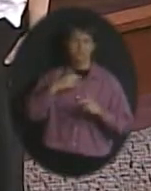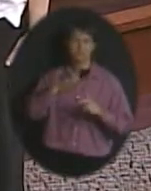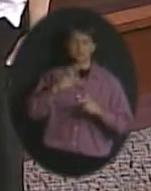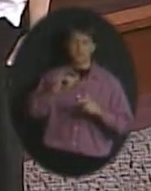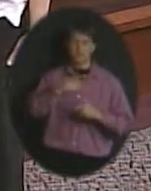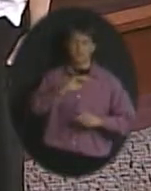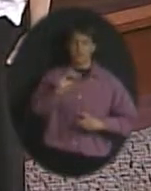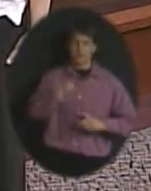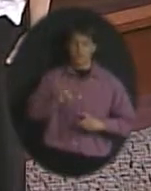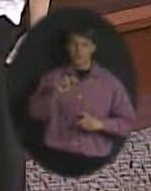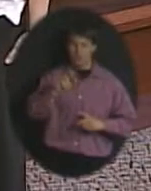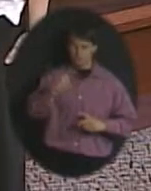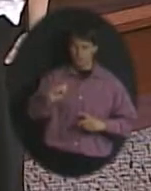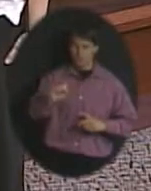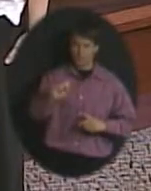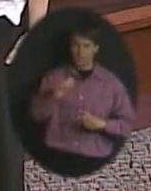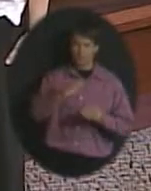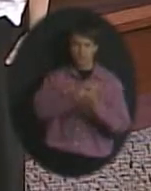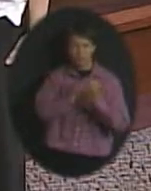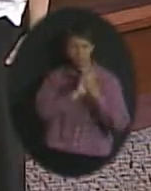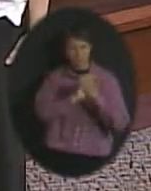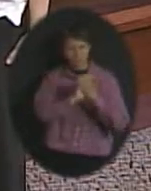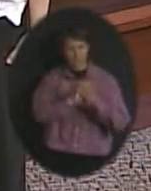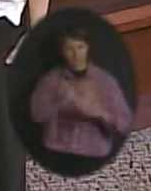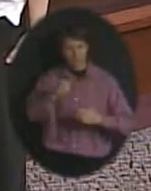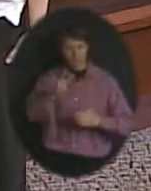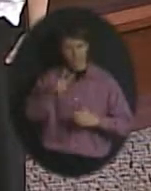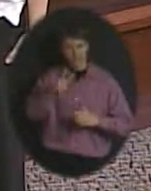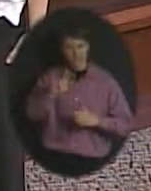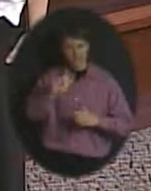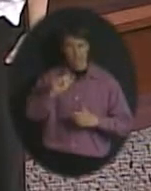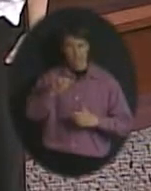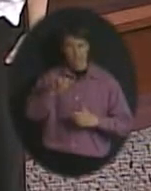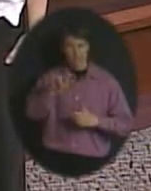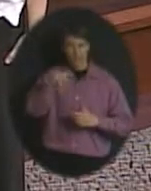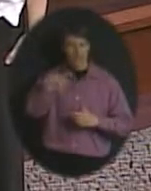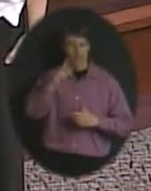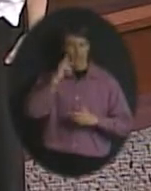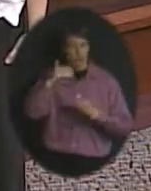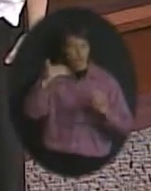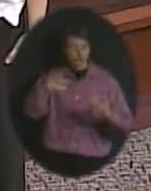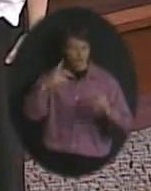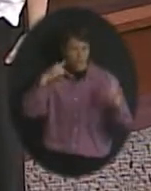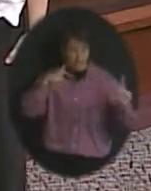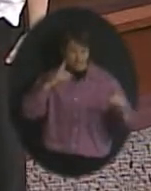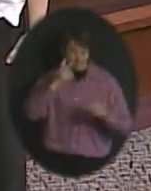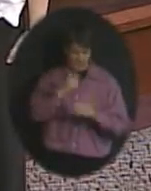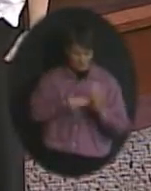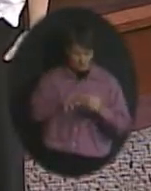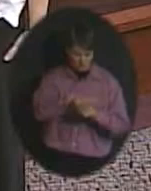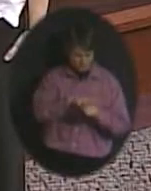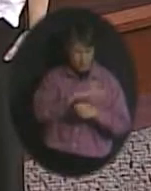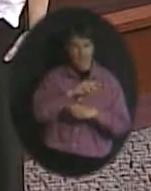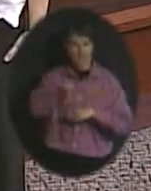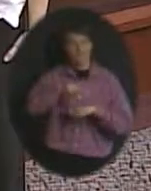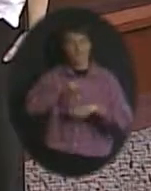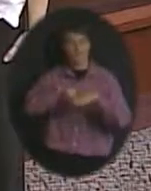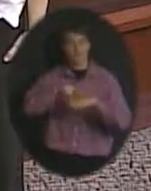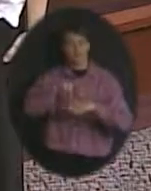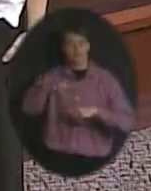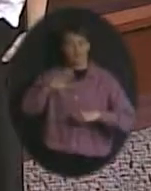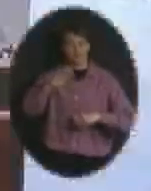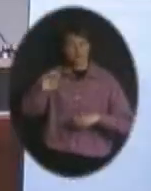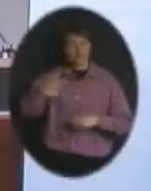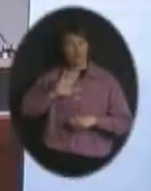Olathe News. Congratulations to Vanya for her ongoing success, both locally and at the National Spelling Bees.